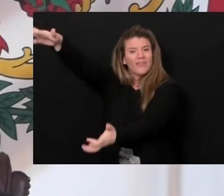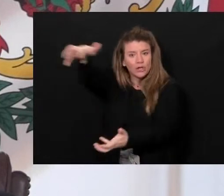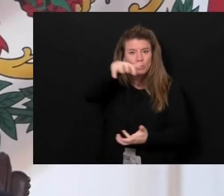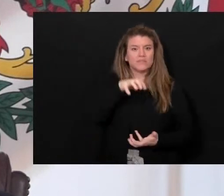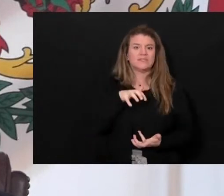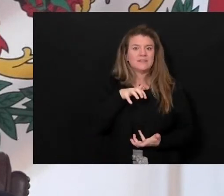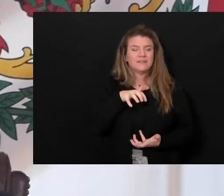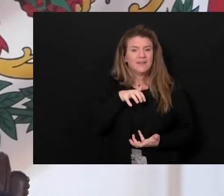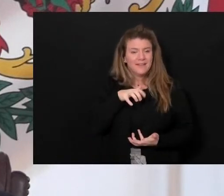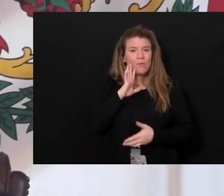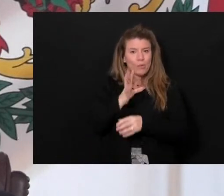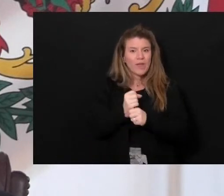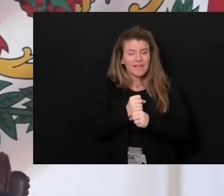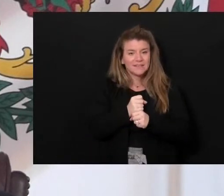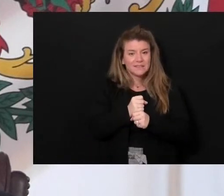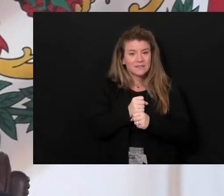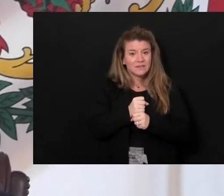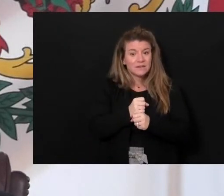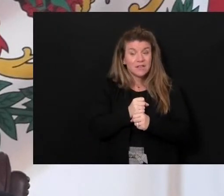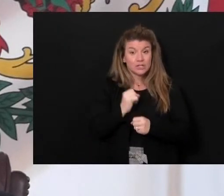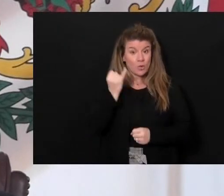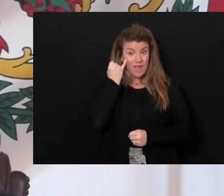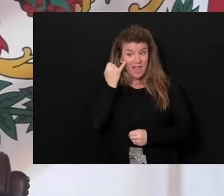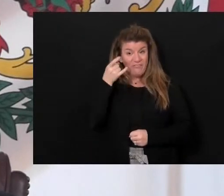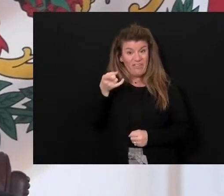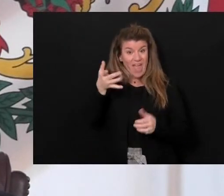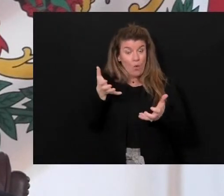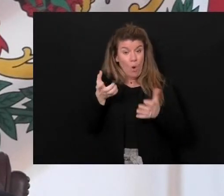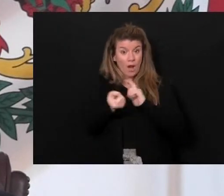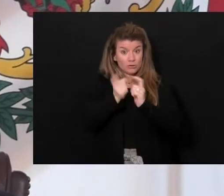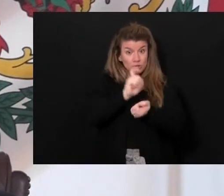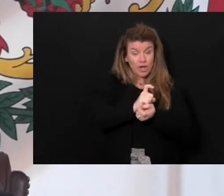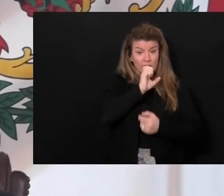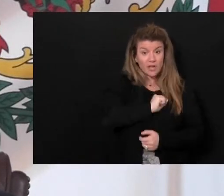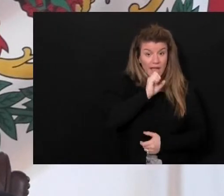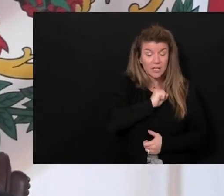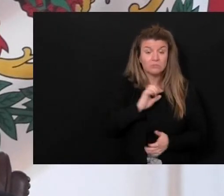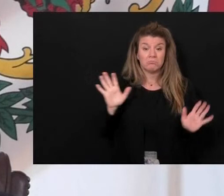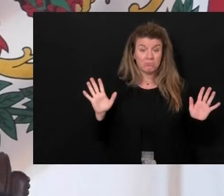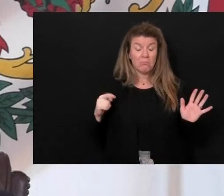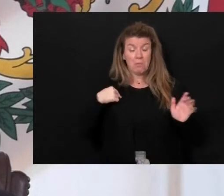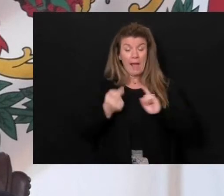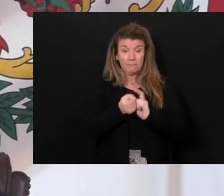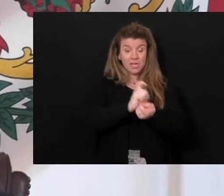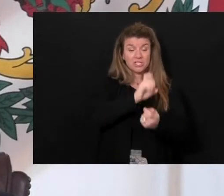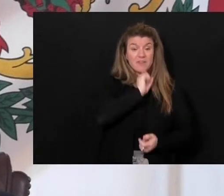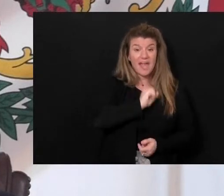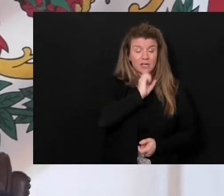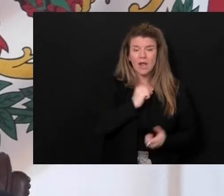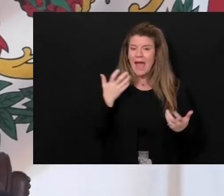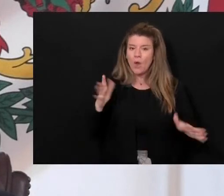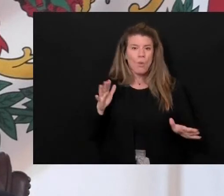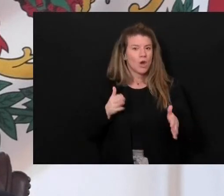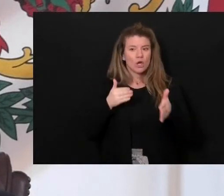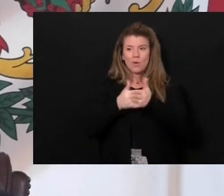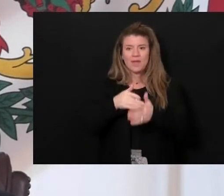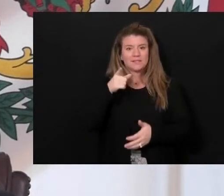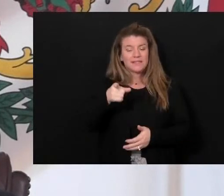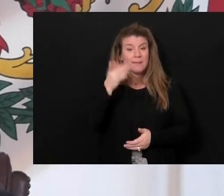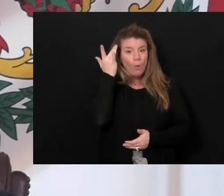that are coming our way, and absolutely they wanted us to go to 65, and we'll go to 65, and we'll gladly go to